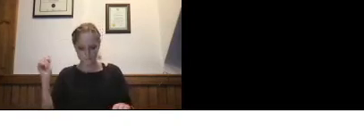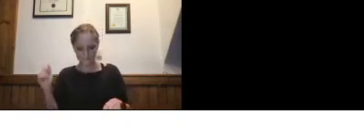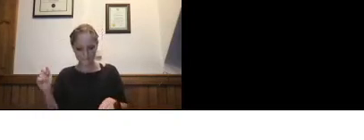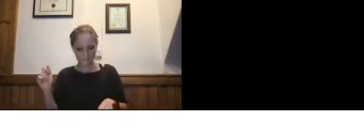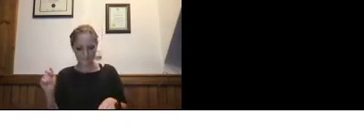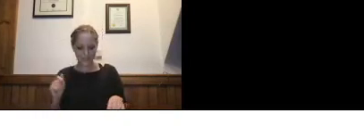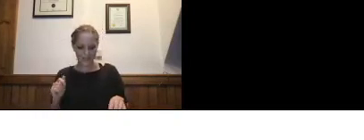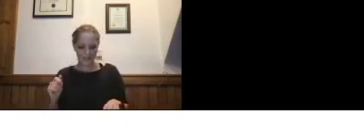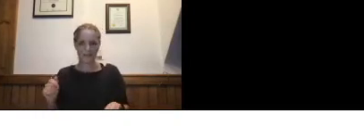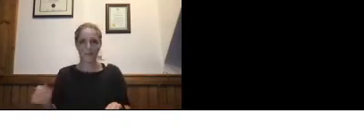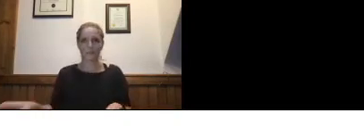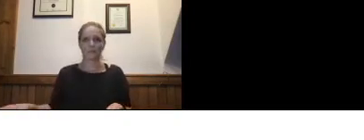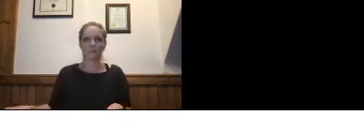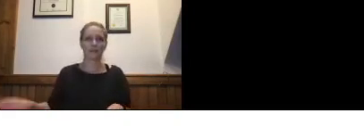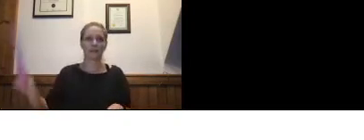time.